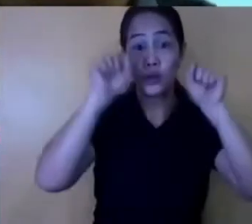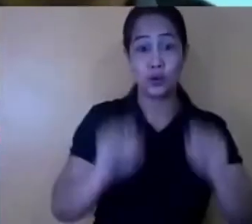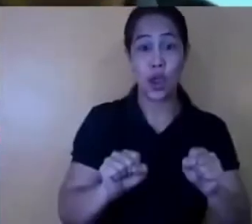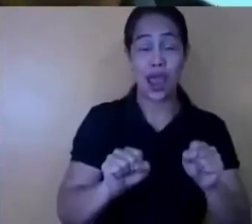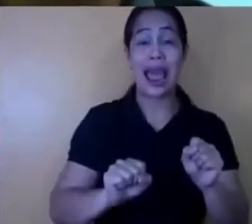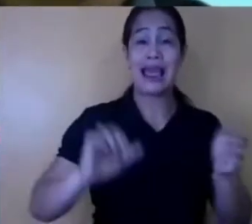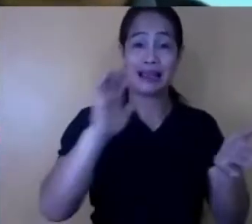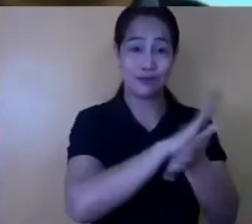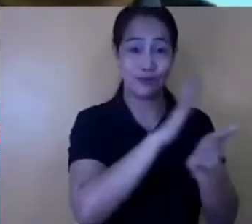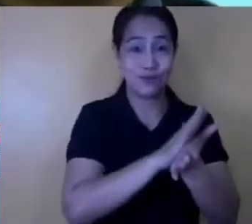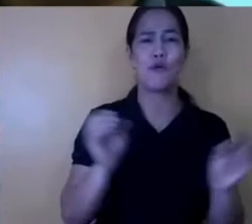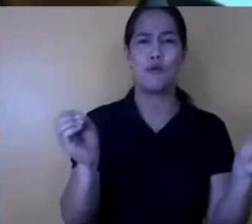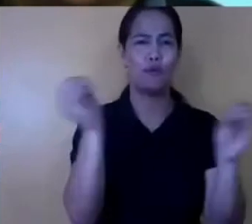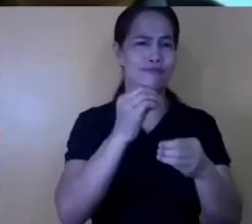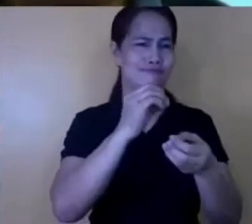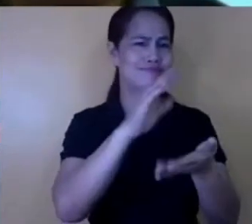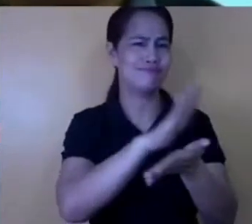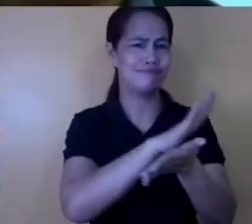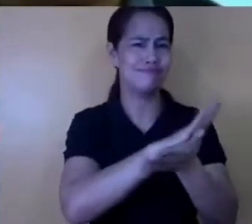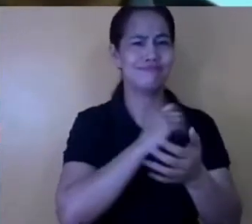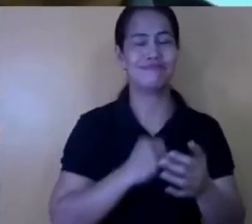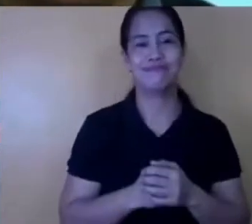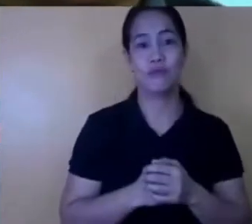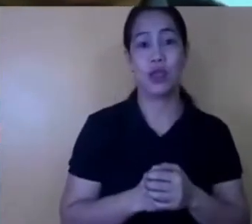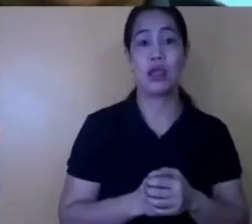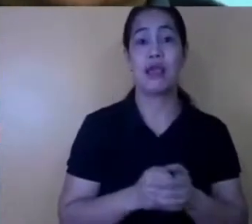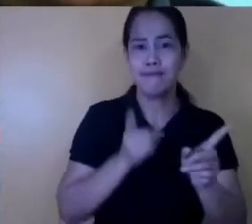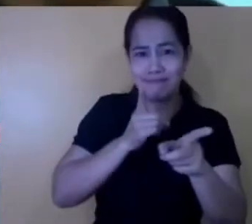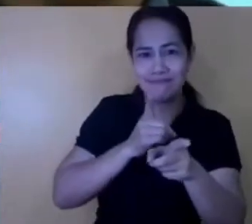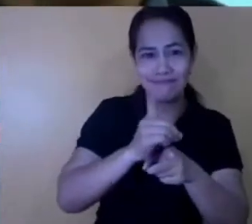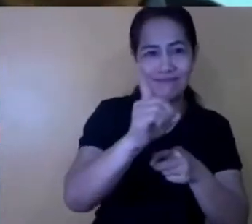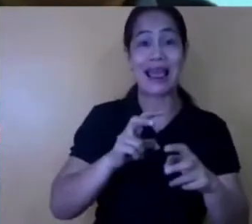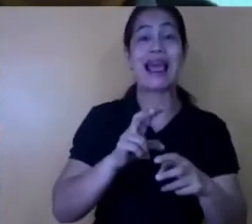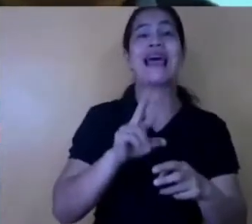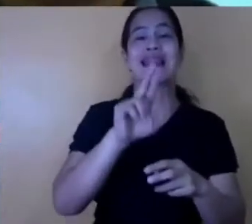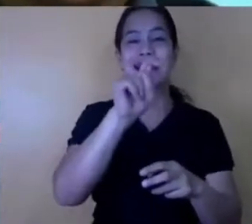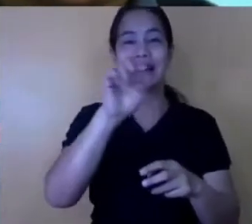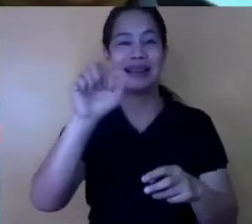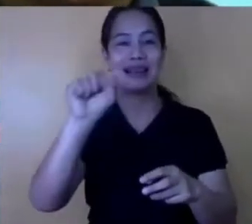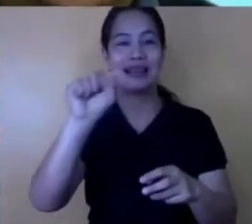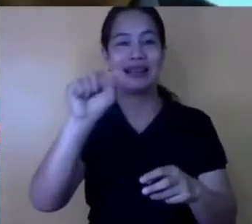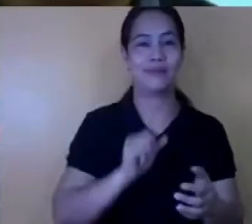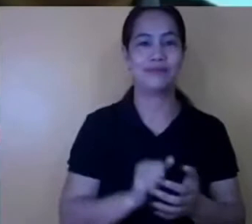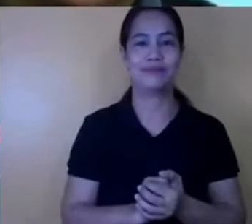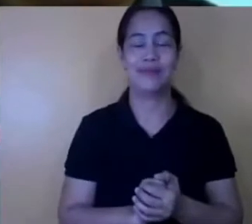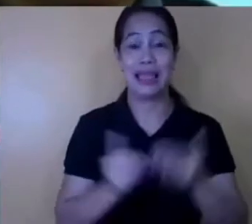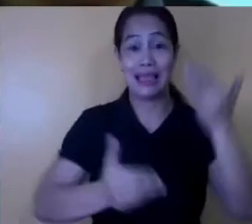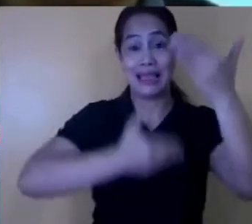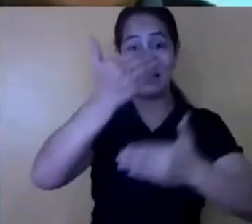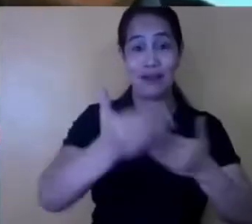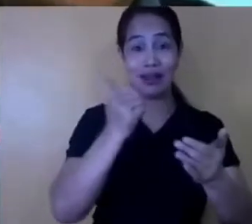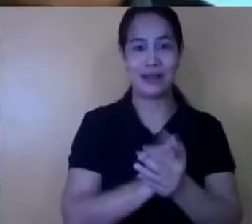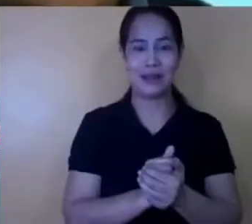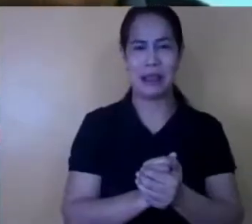or an official document directly reflecting the rate is good practice. Next is the annotated evidence